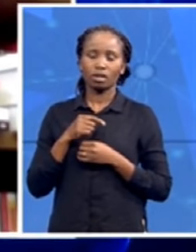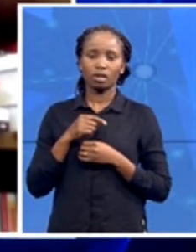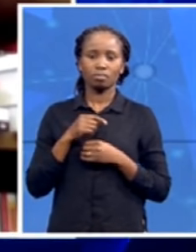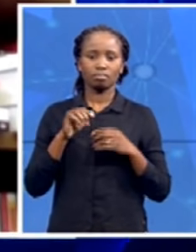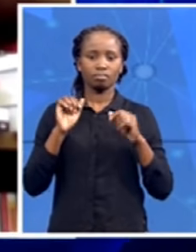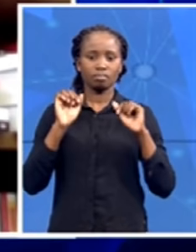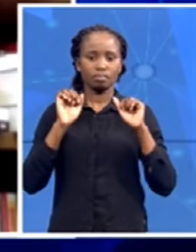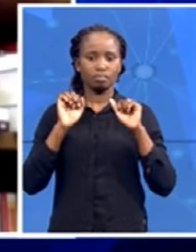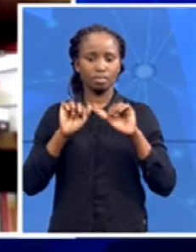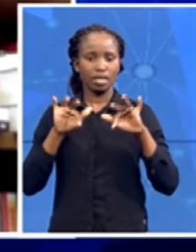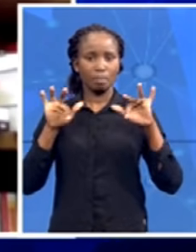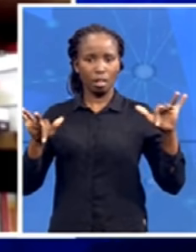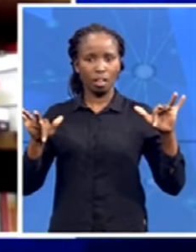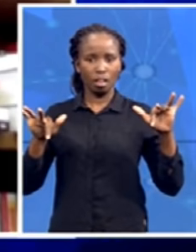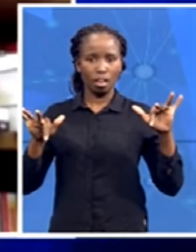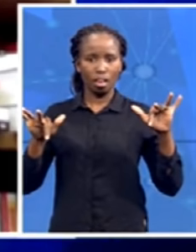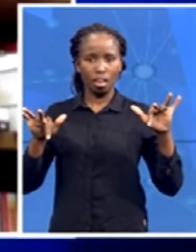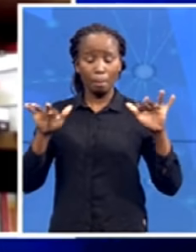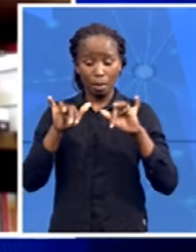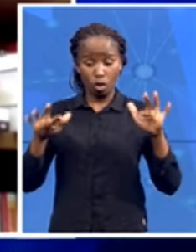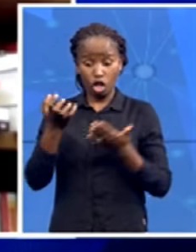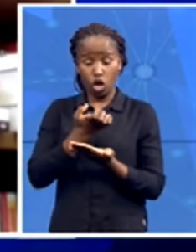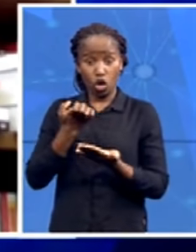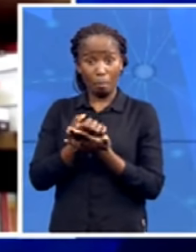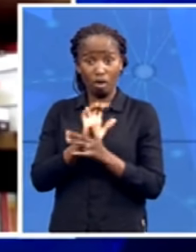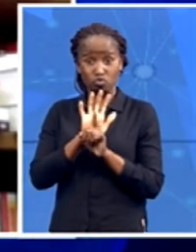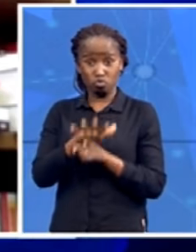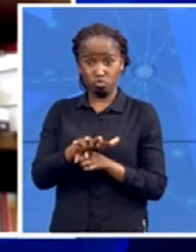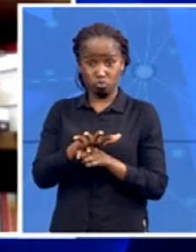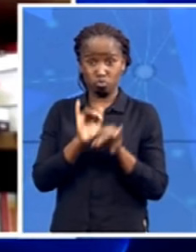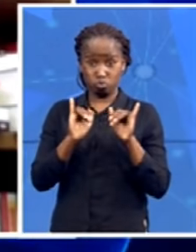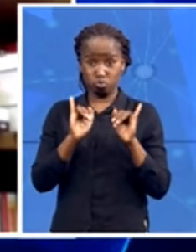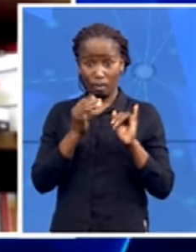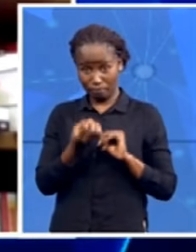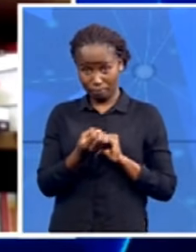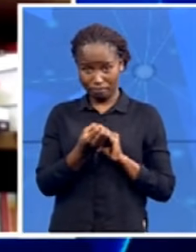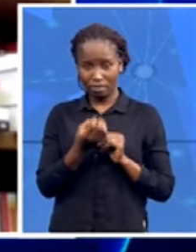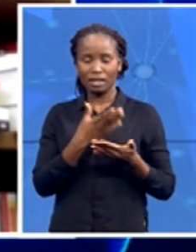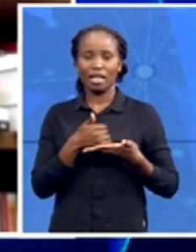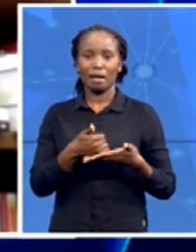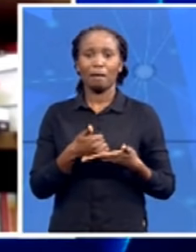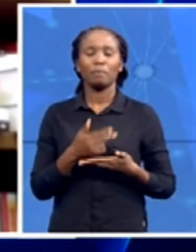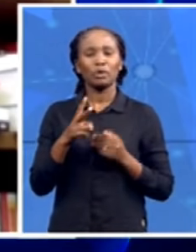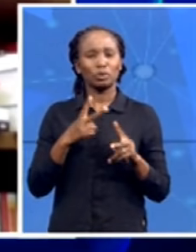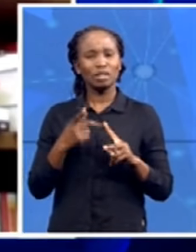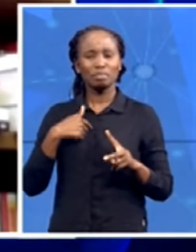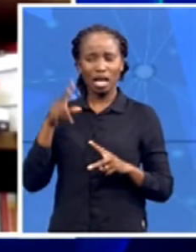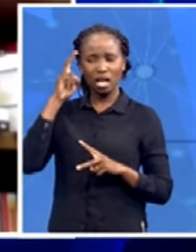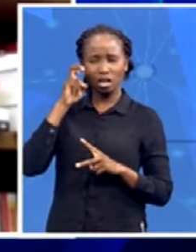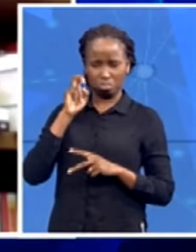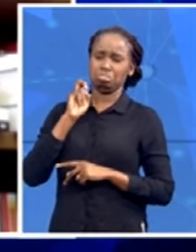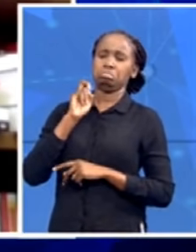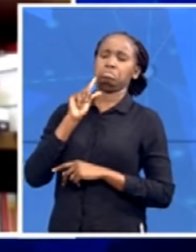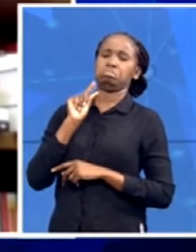marginalized. Also, one of the things that he impressed me on was the fact that he made reference